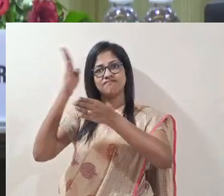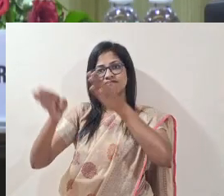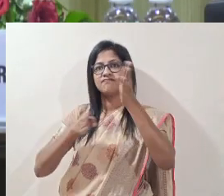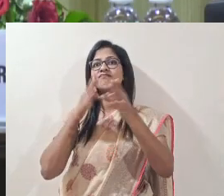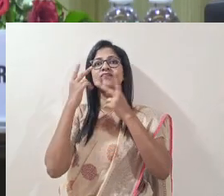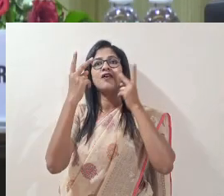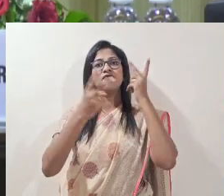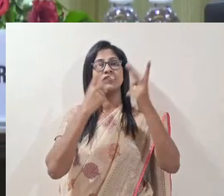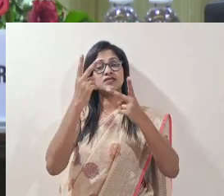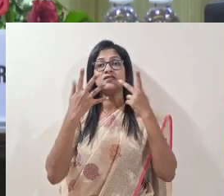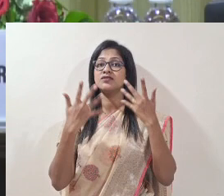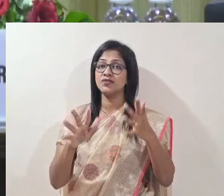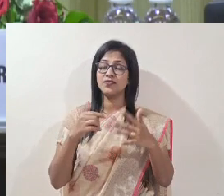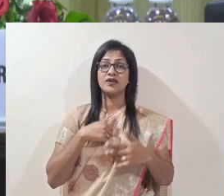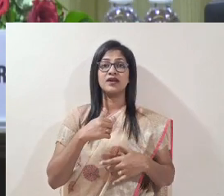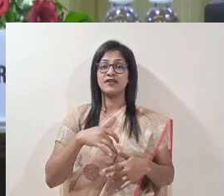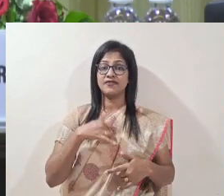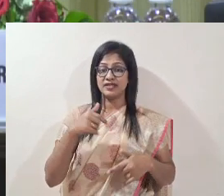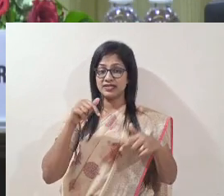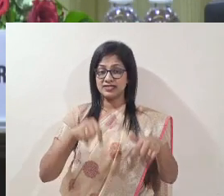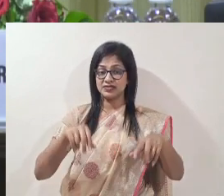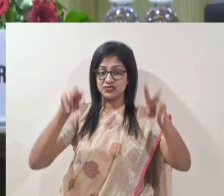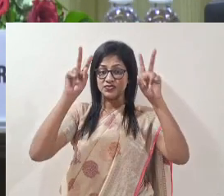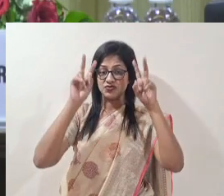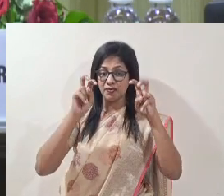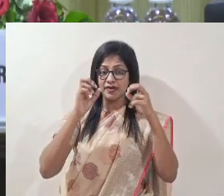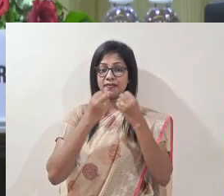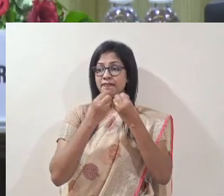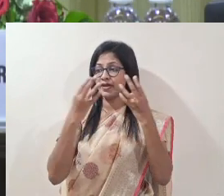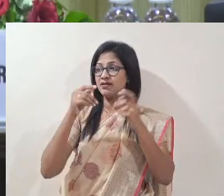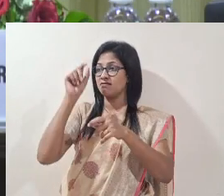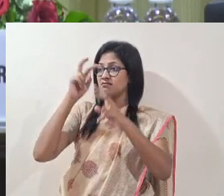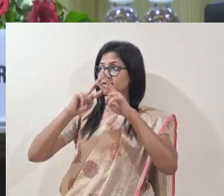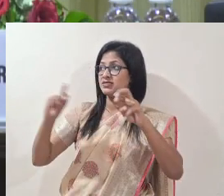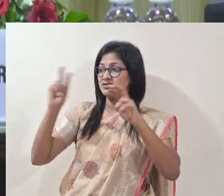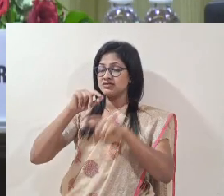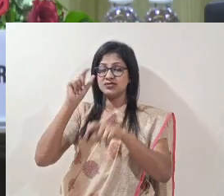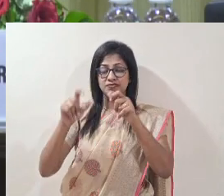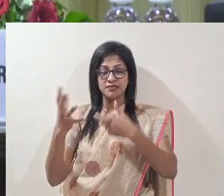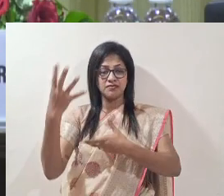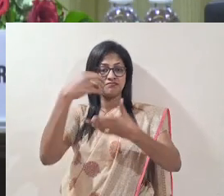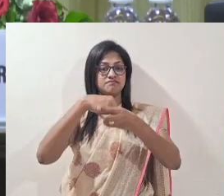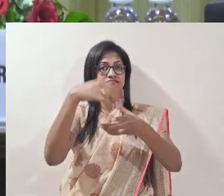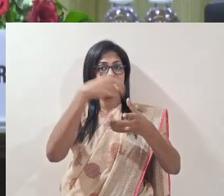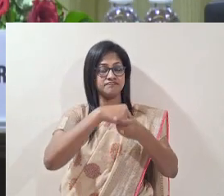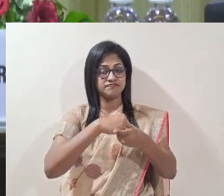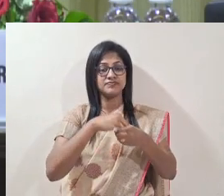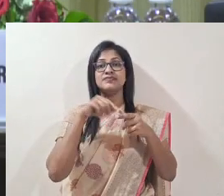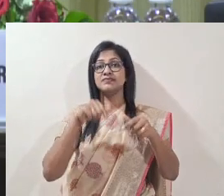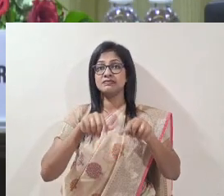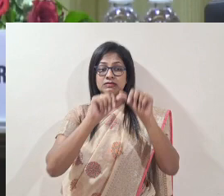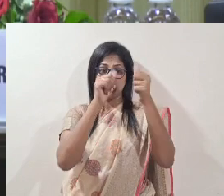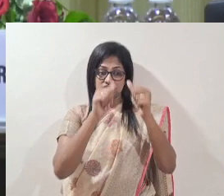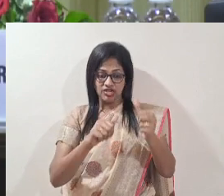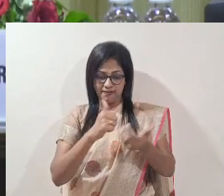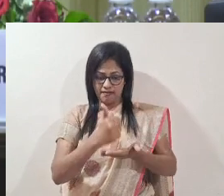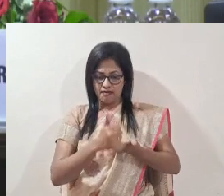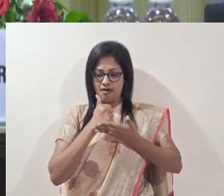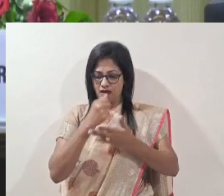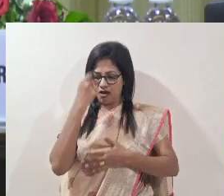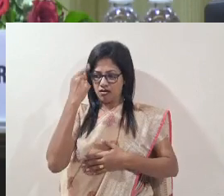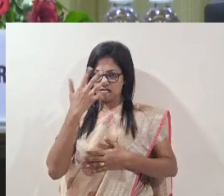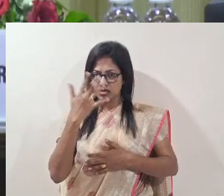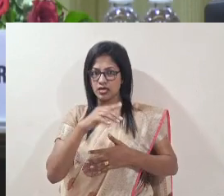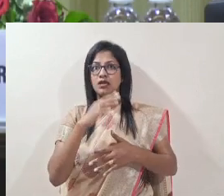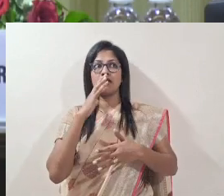feel the subject which has been contributed by many researchers is really has given shape to our